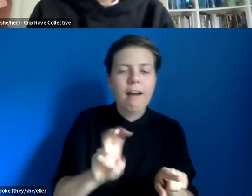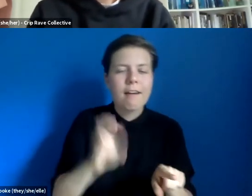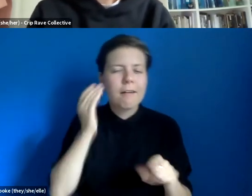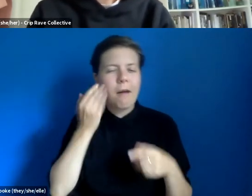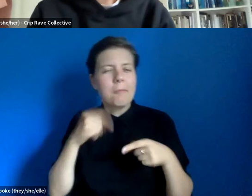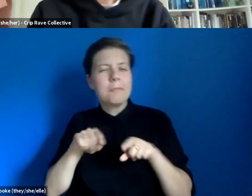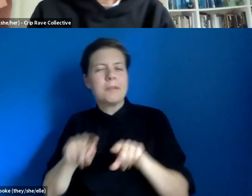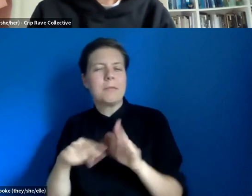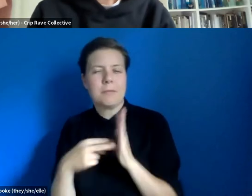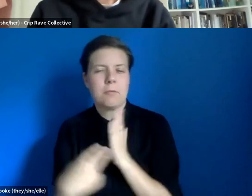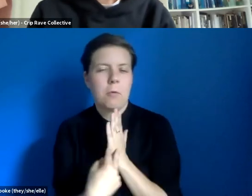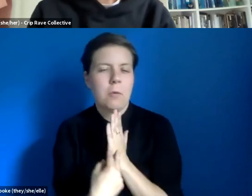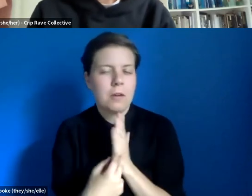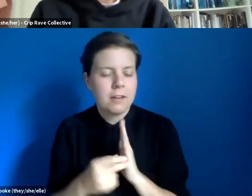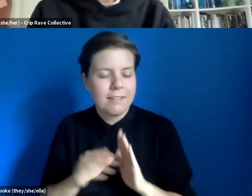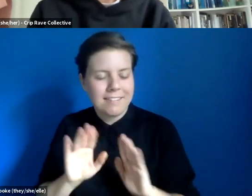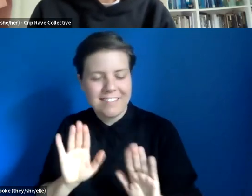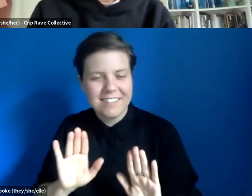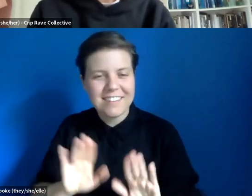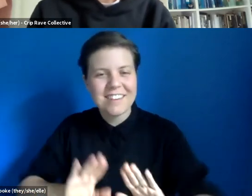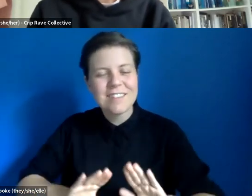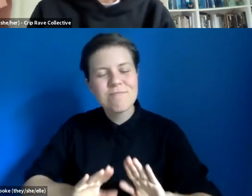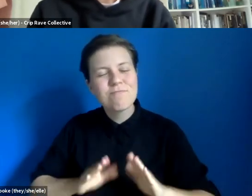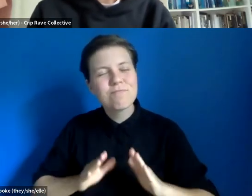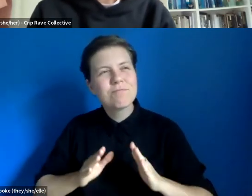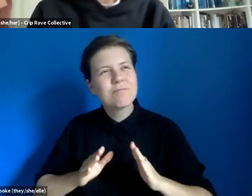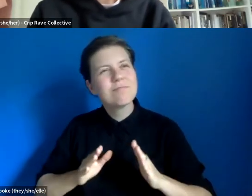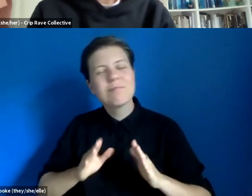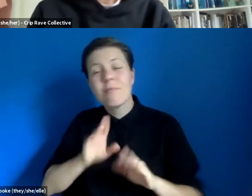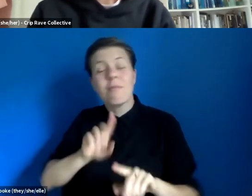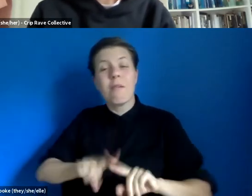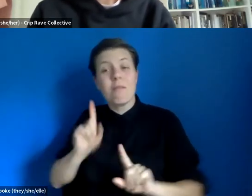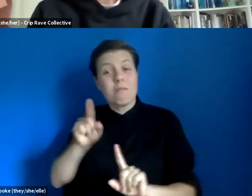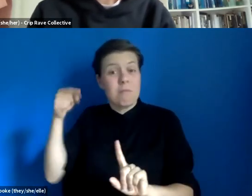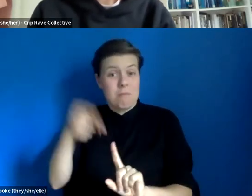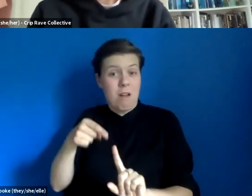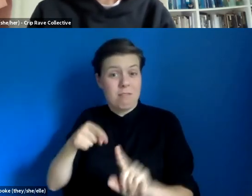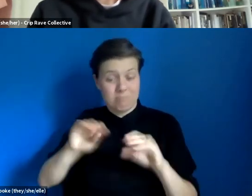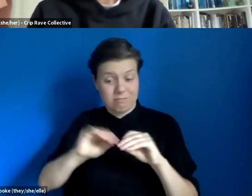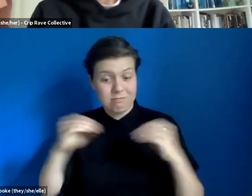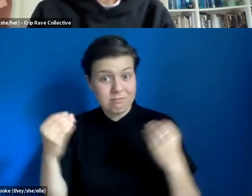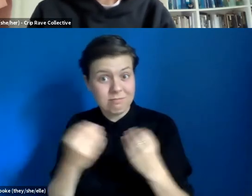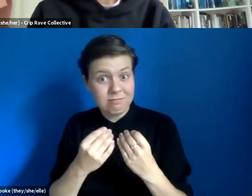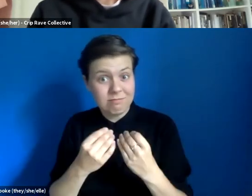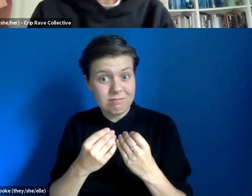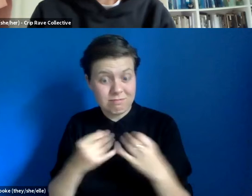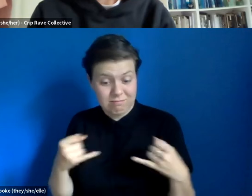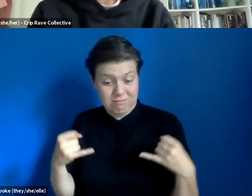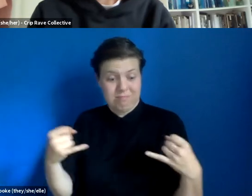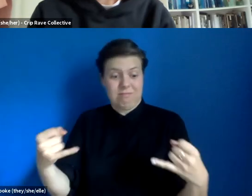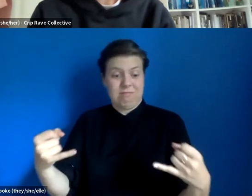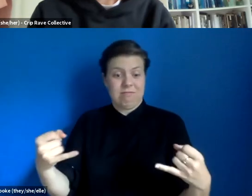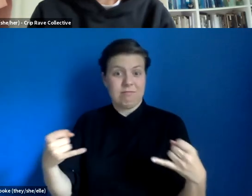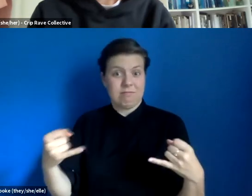secret recipes. The matter of the fact is, with blurring the boundaries, we are not